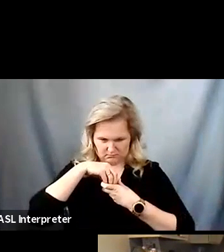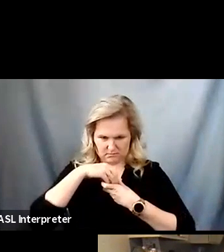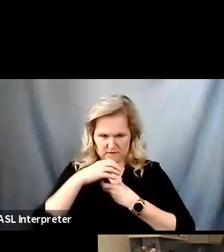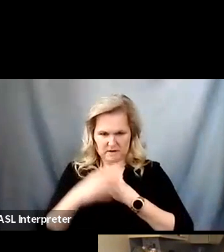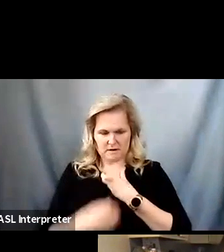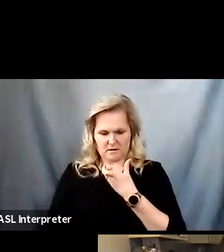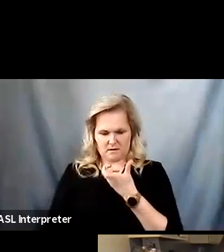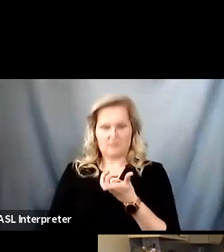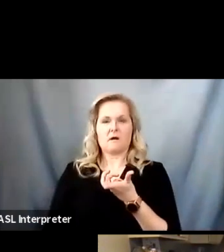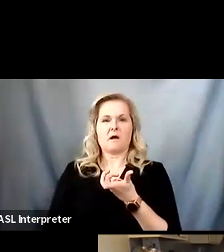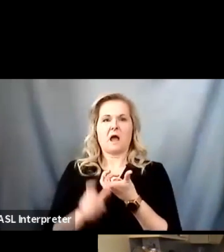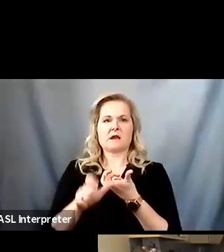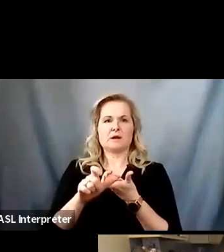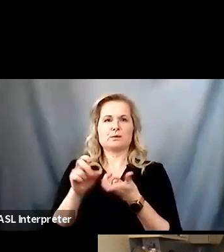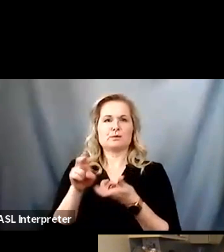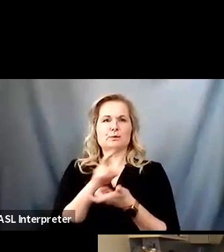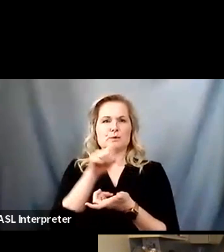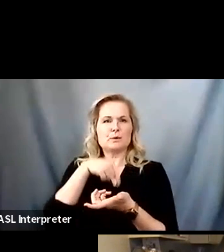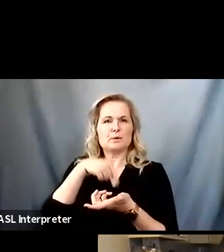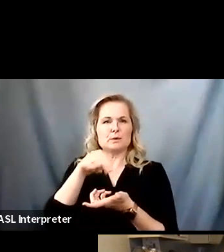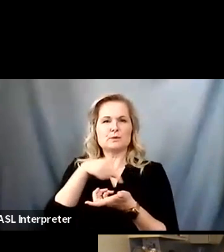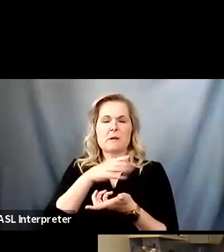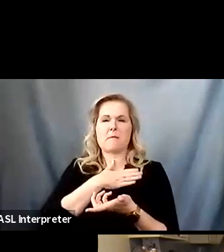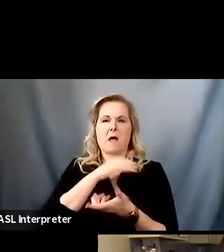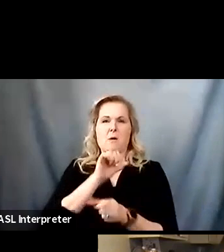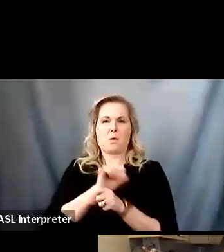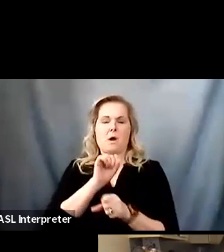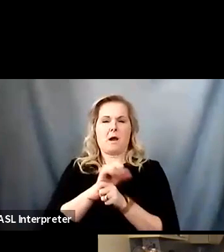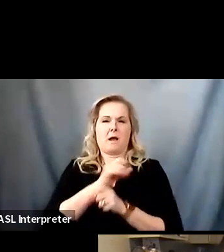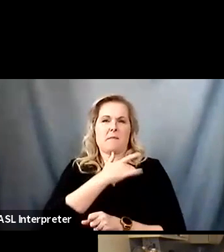lot of my work challenges a lot of the